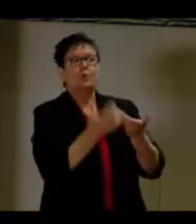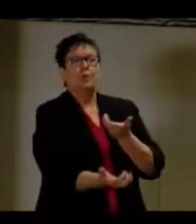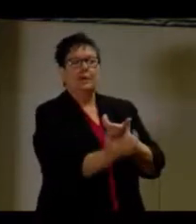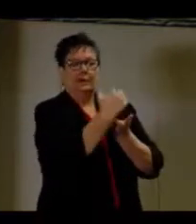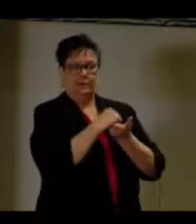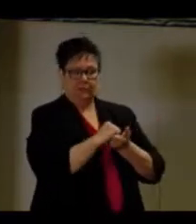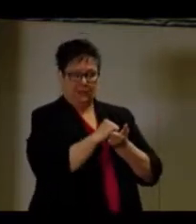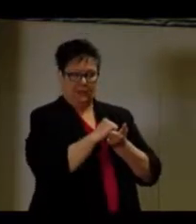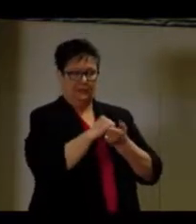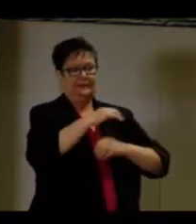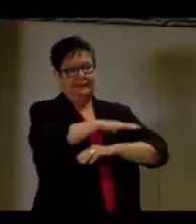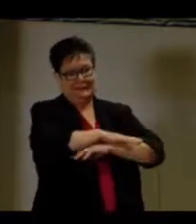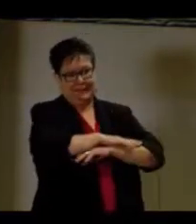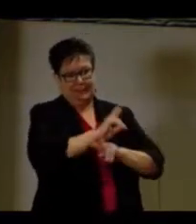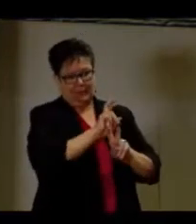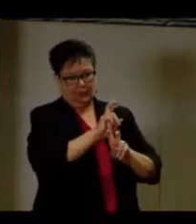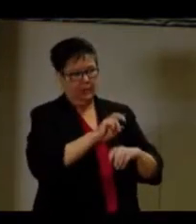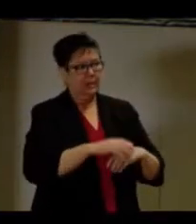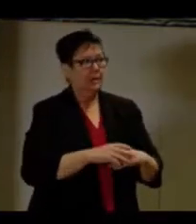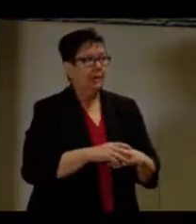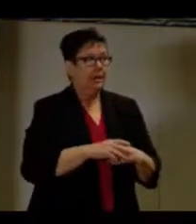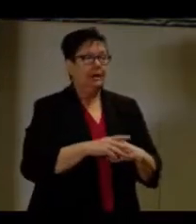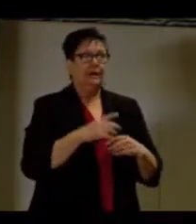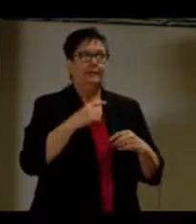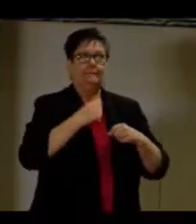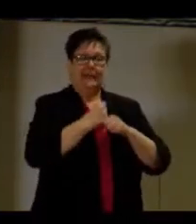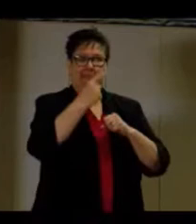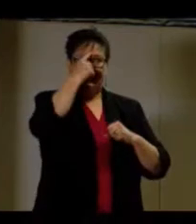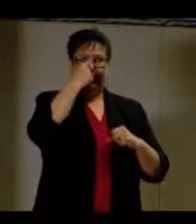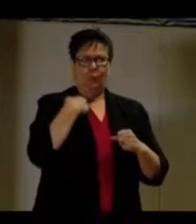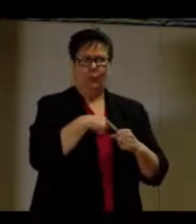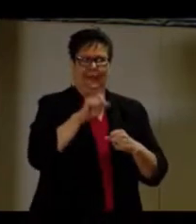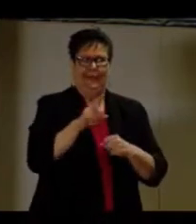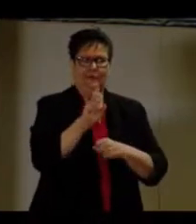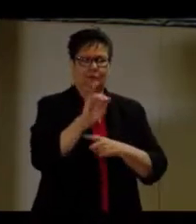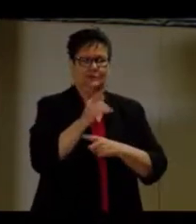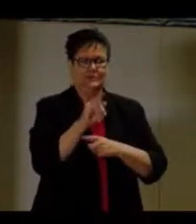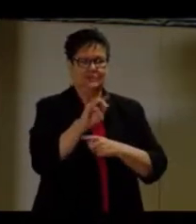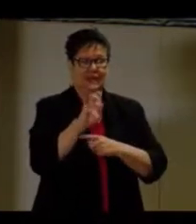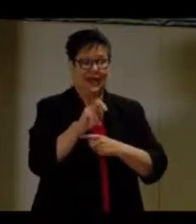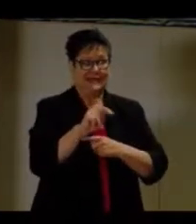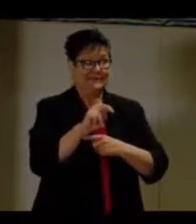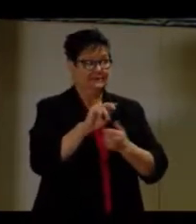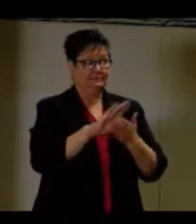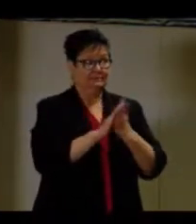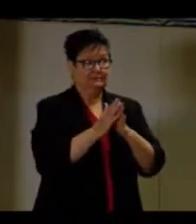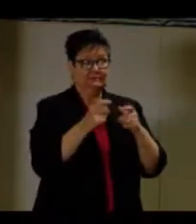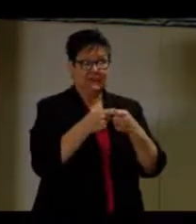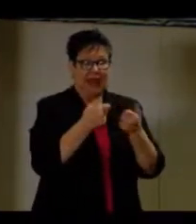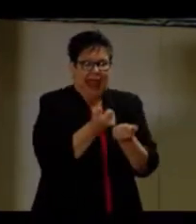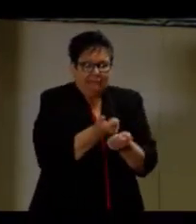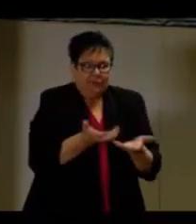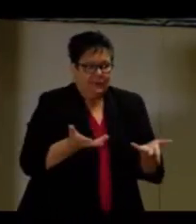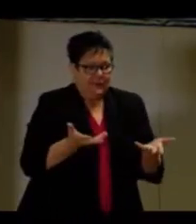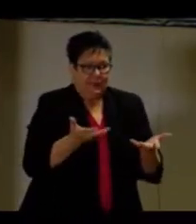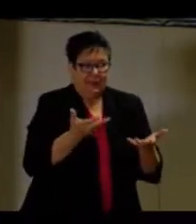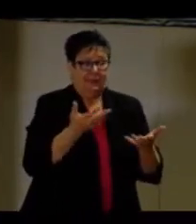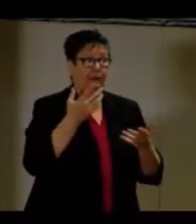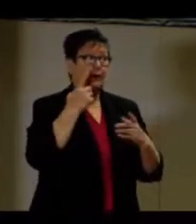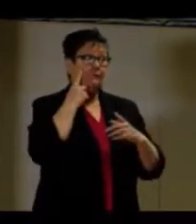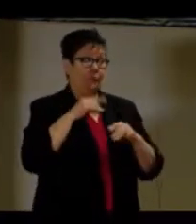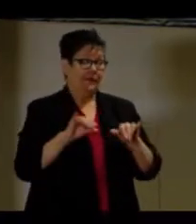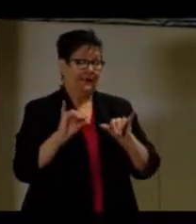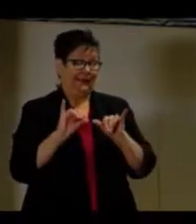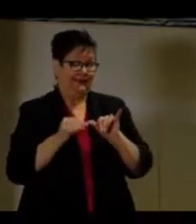to his comment that we need to digitize all the things because for at least the engineering issues,